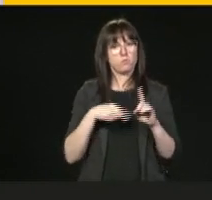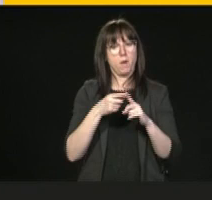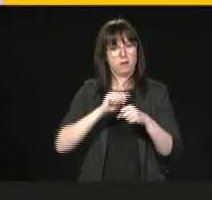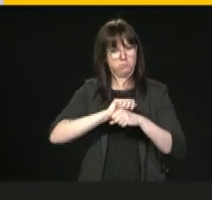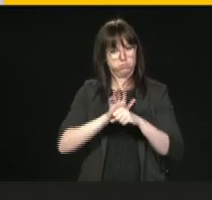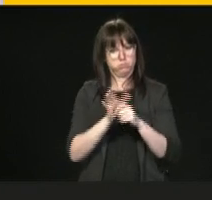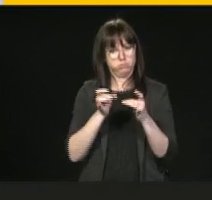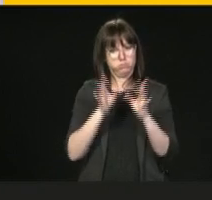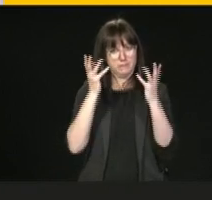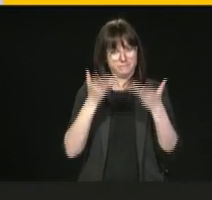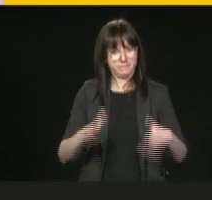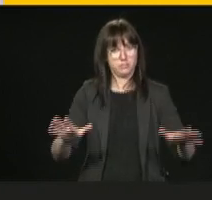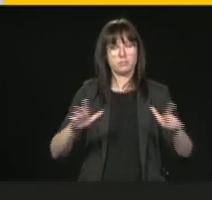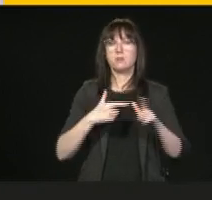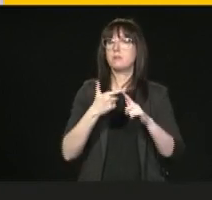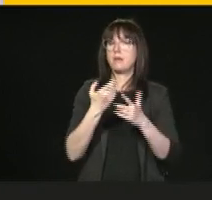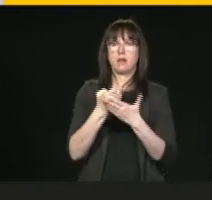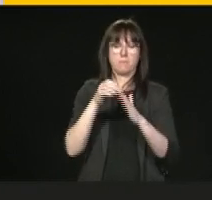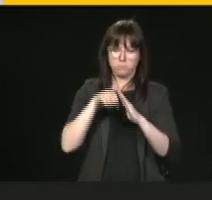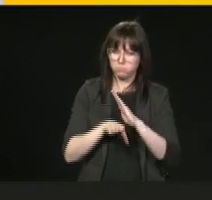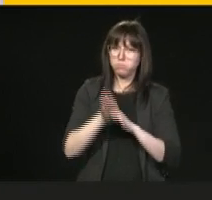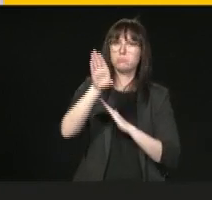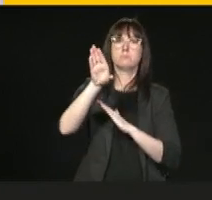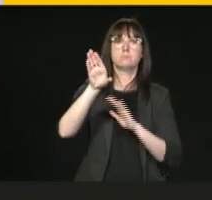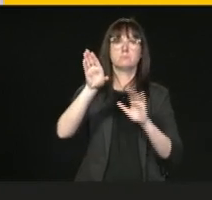when this is over.